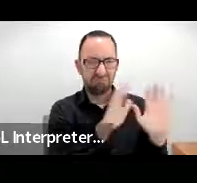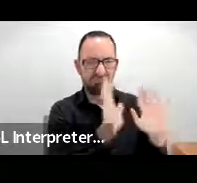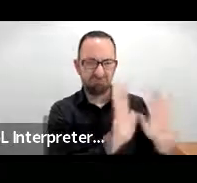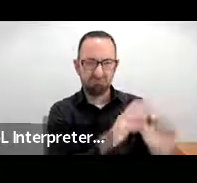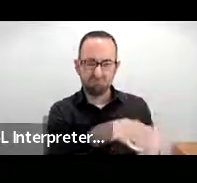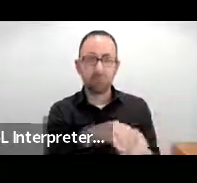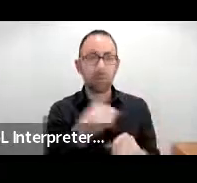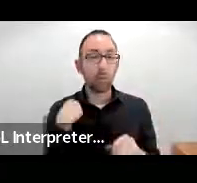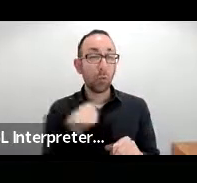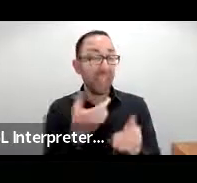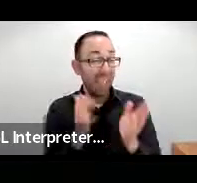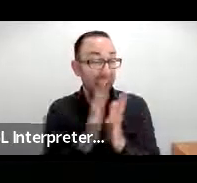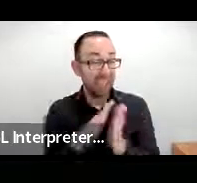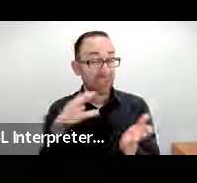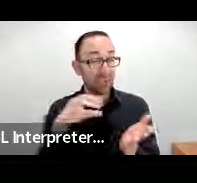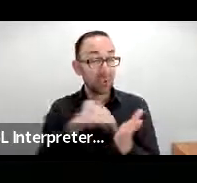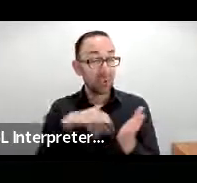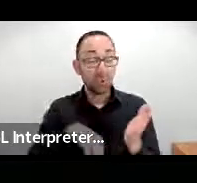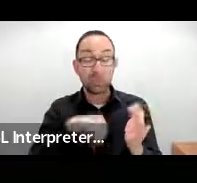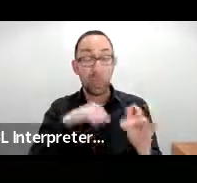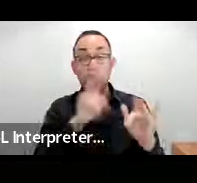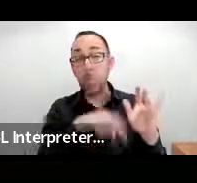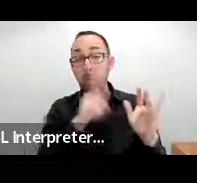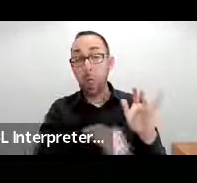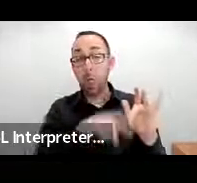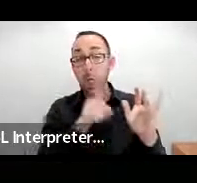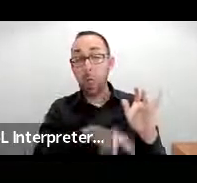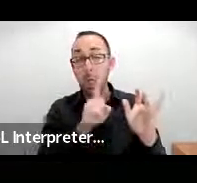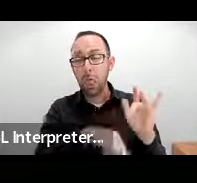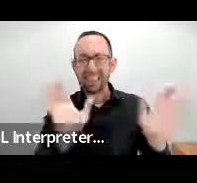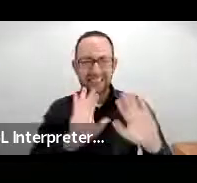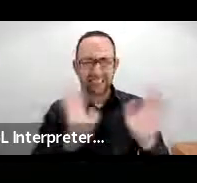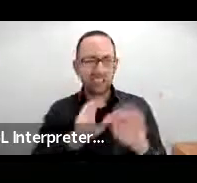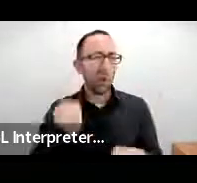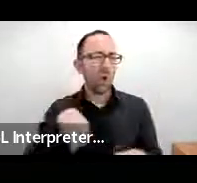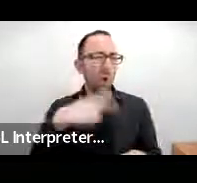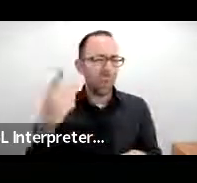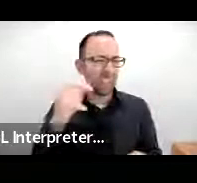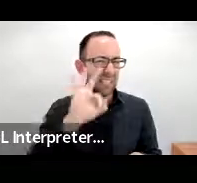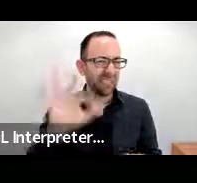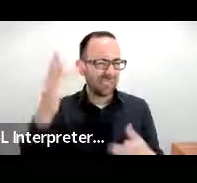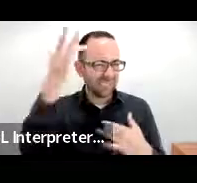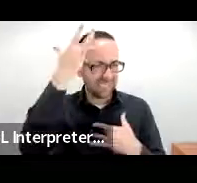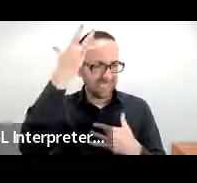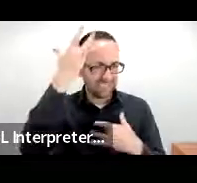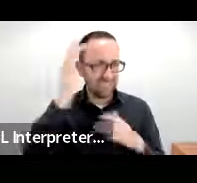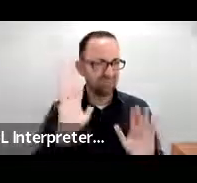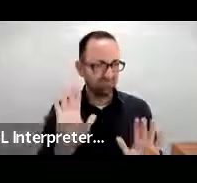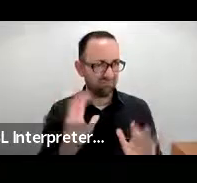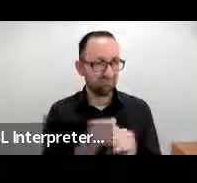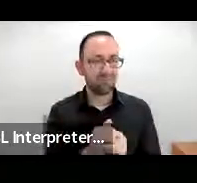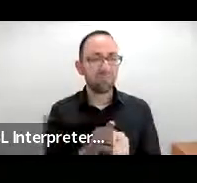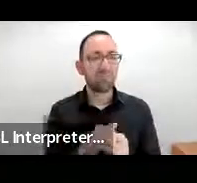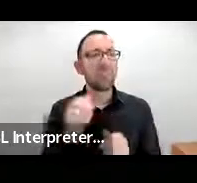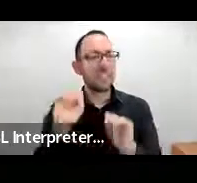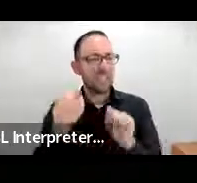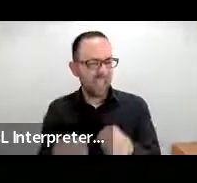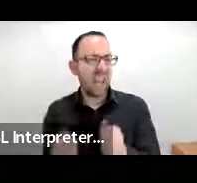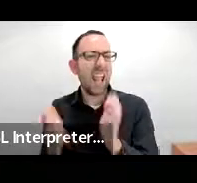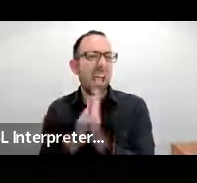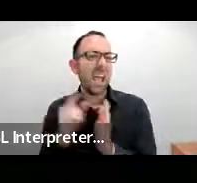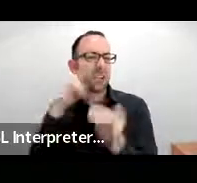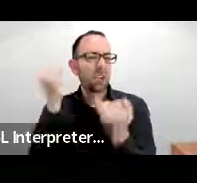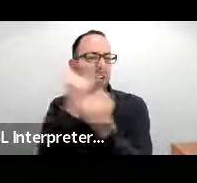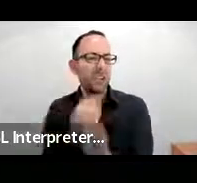students try not to miss school unless they are sick. And they can request a